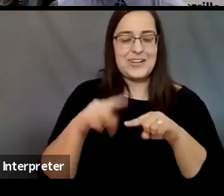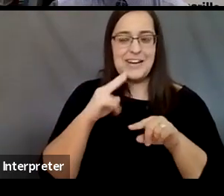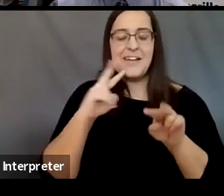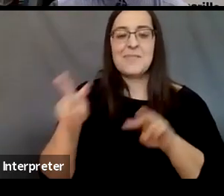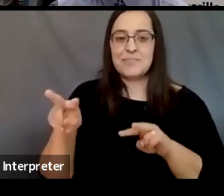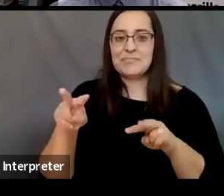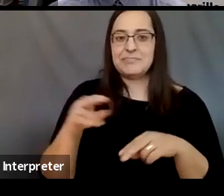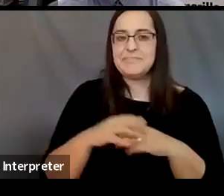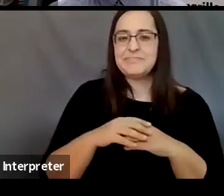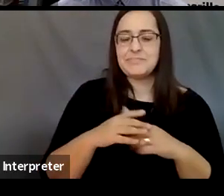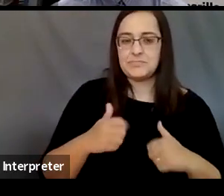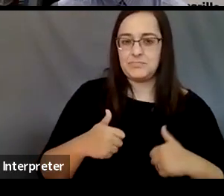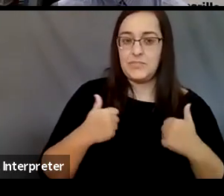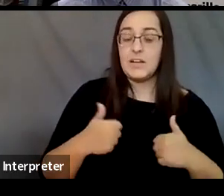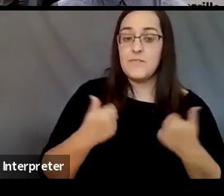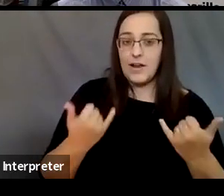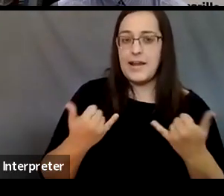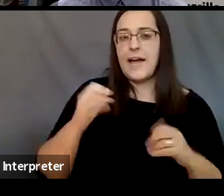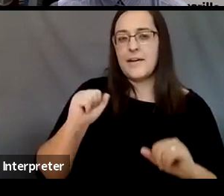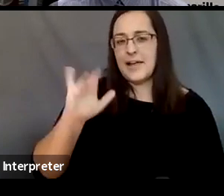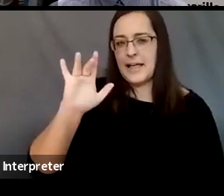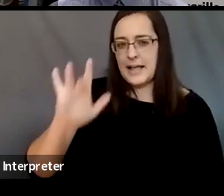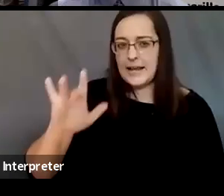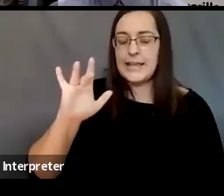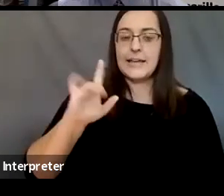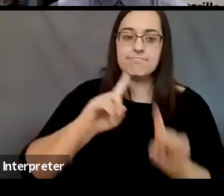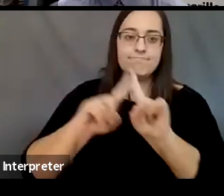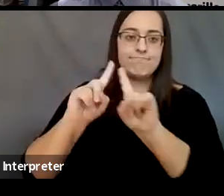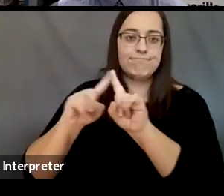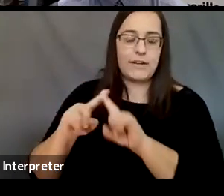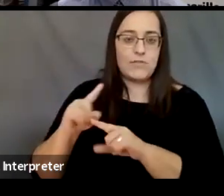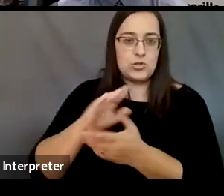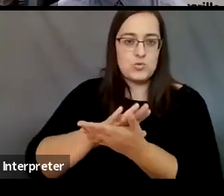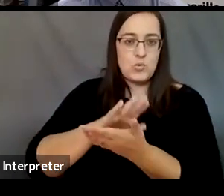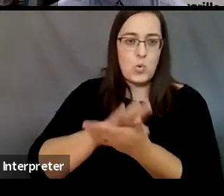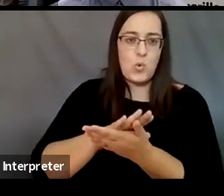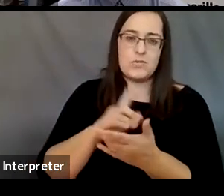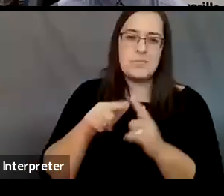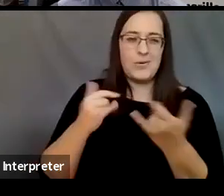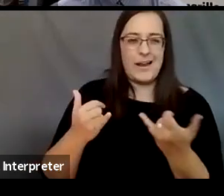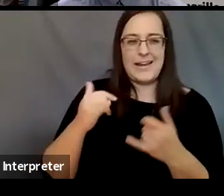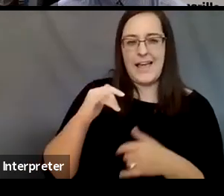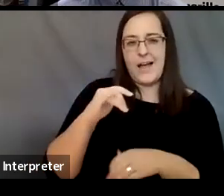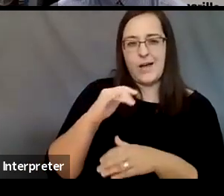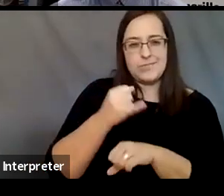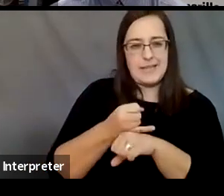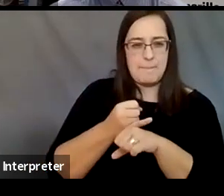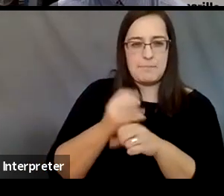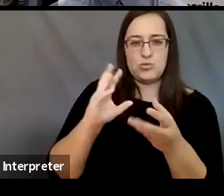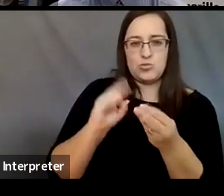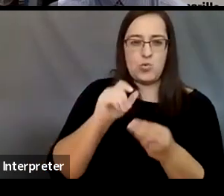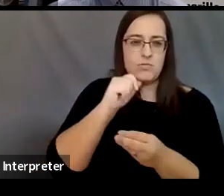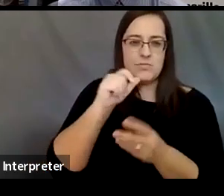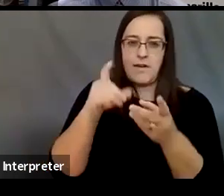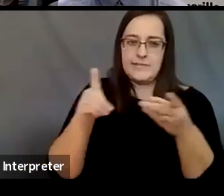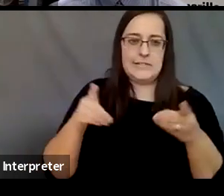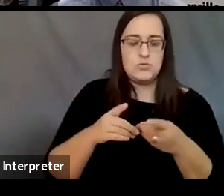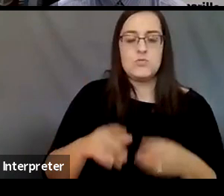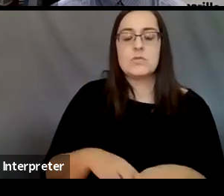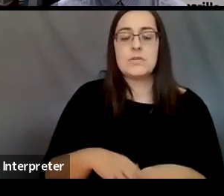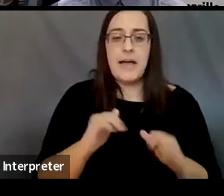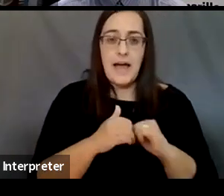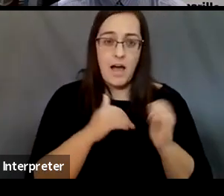it's live right now, and you can click on the different campuses. But right now, it's just the campuses. Okay, and then how often is